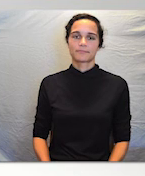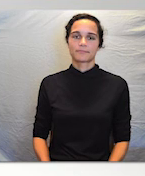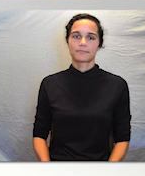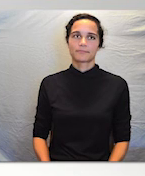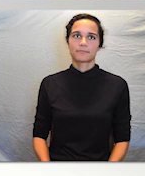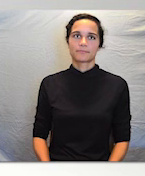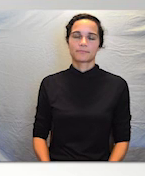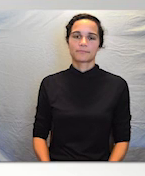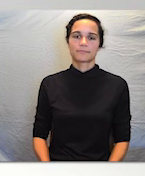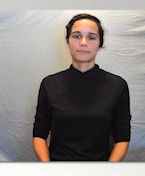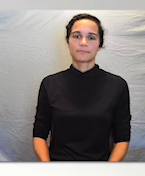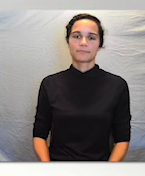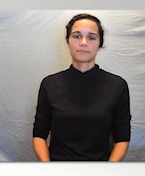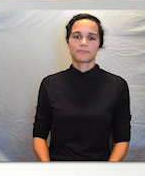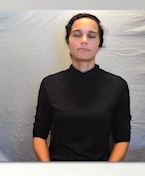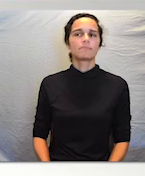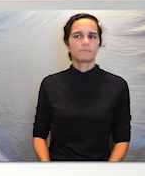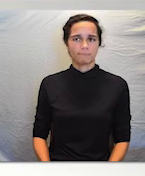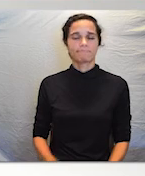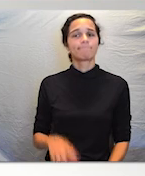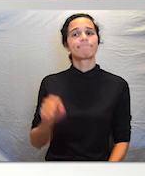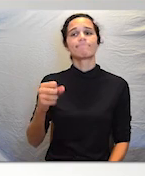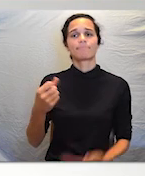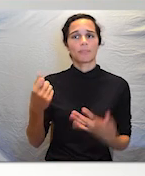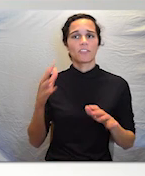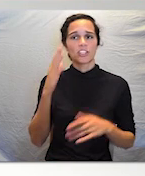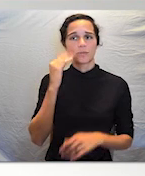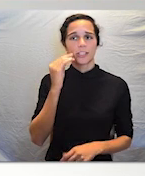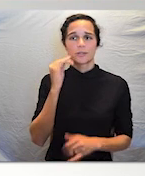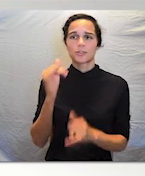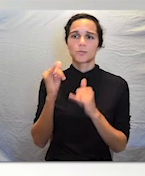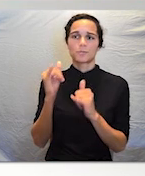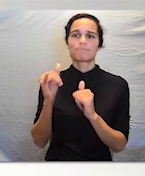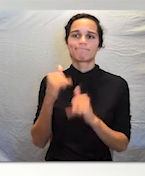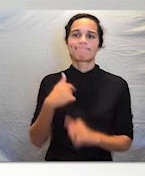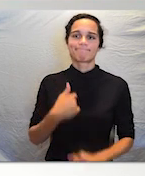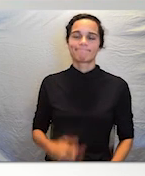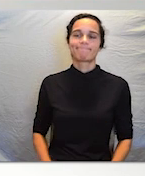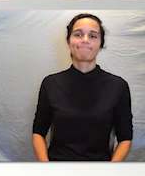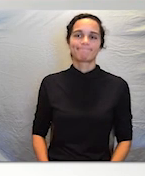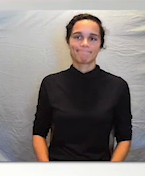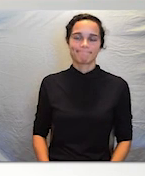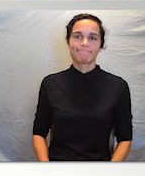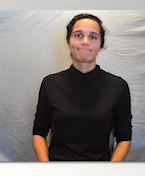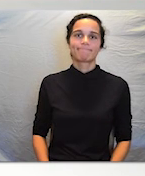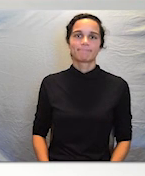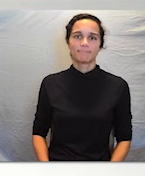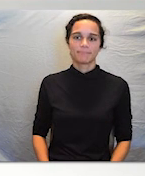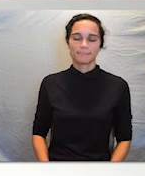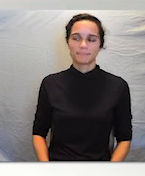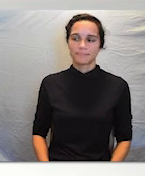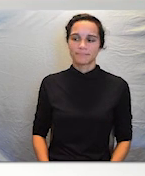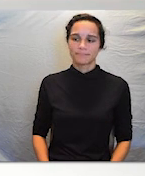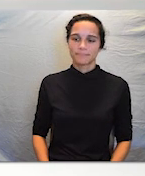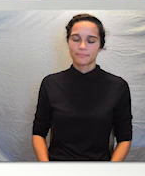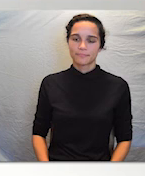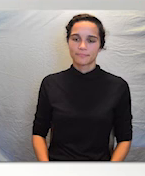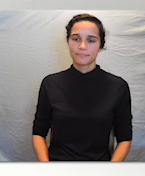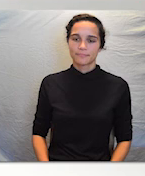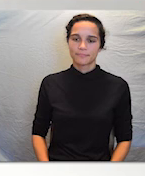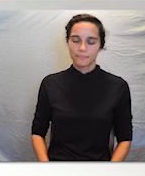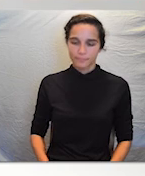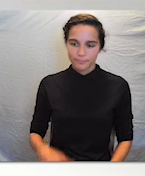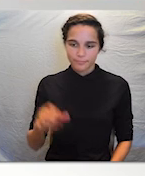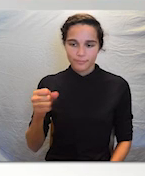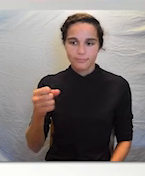to take advantage of. I've experienced that too, in little ways, subtle